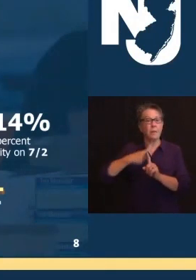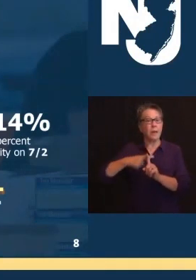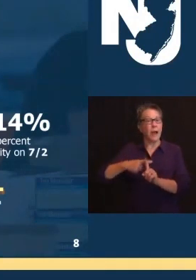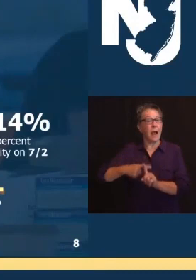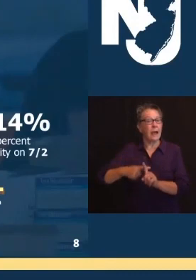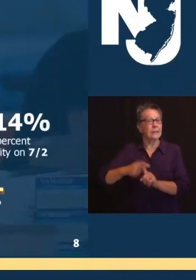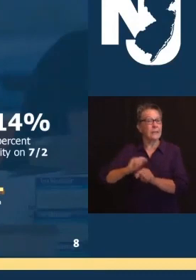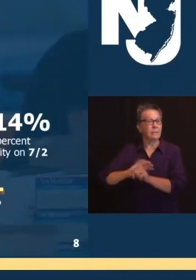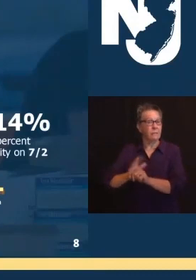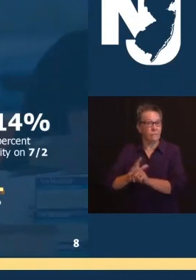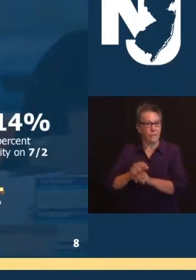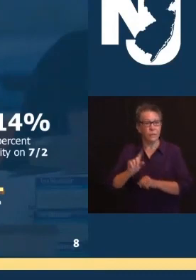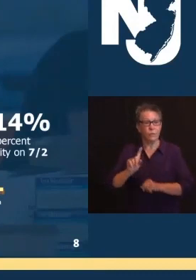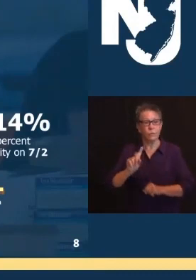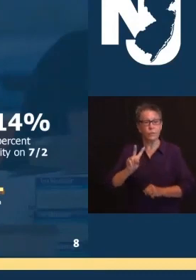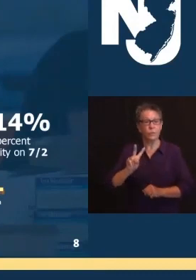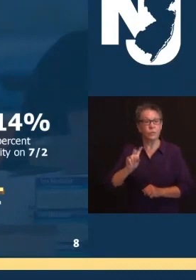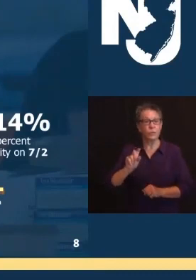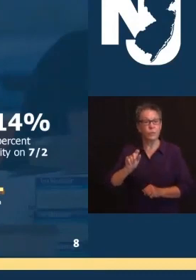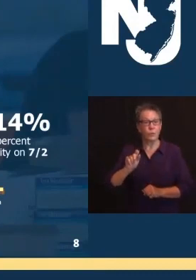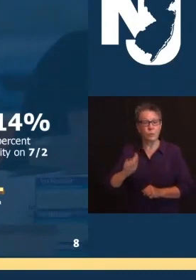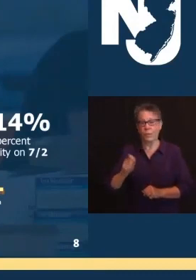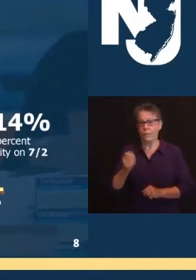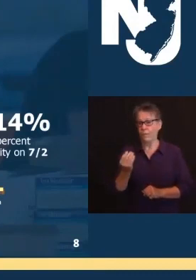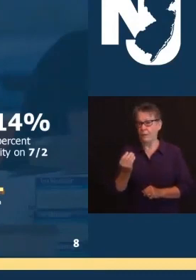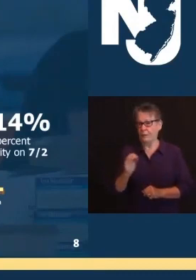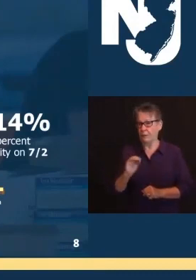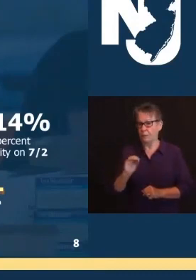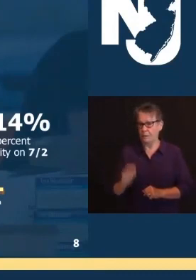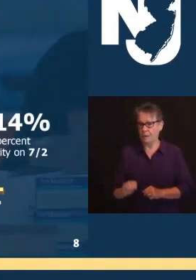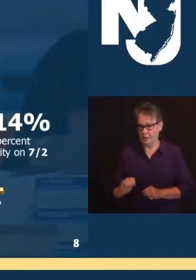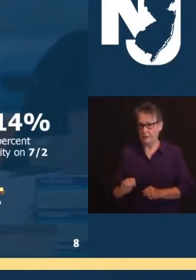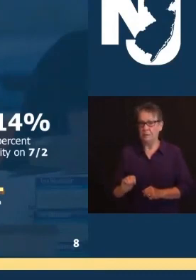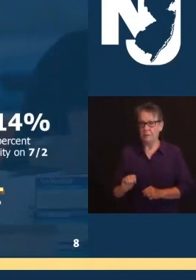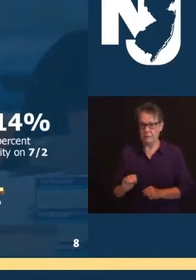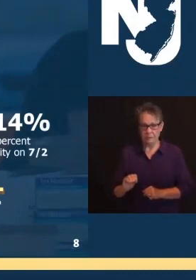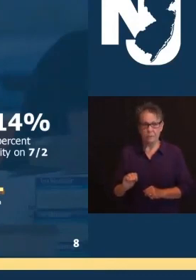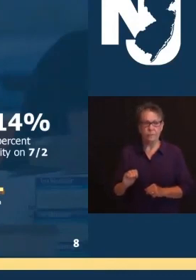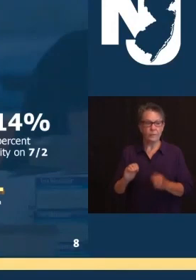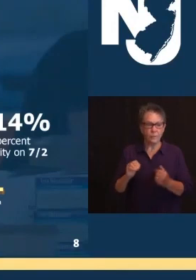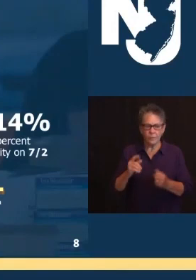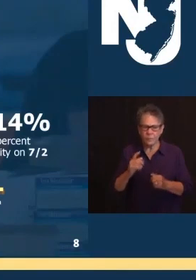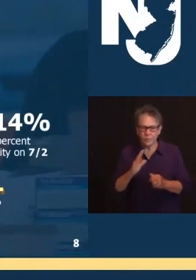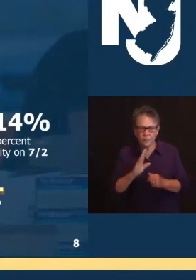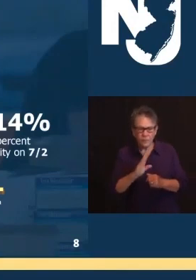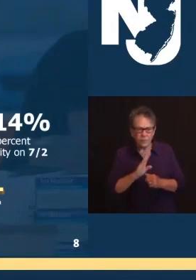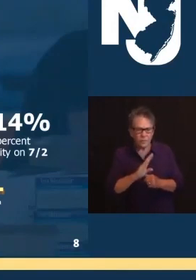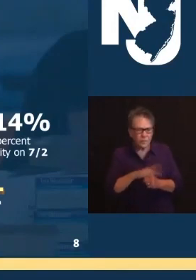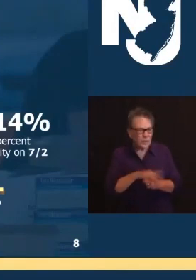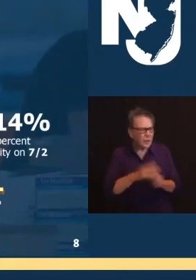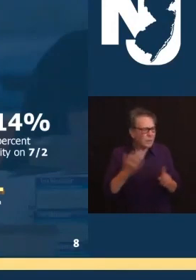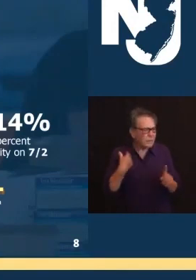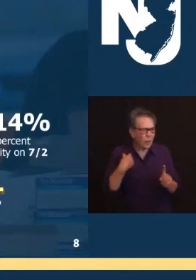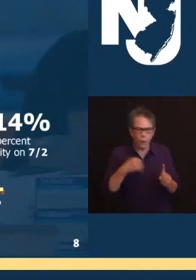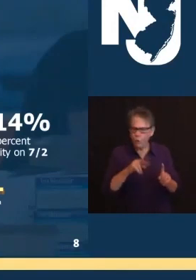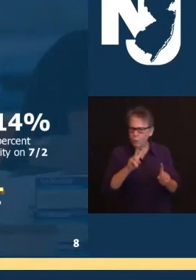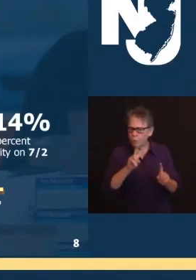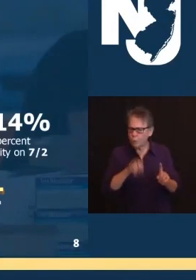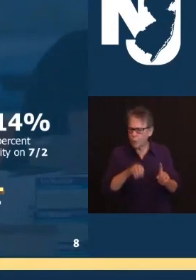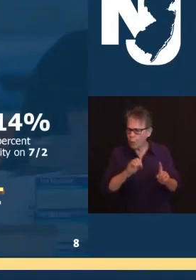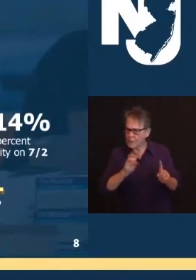for the past couple of days before that, it was 2.06, 2.48. So these are good